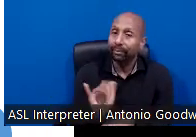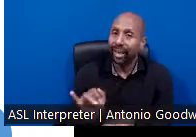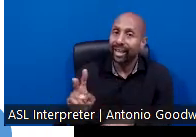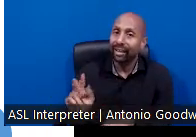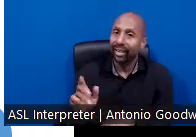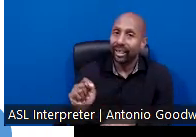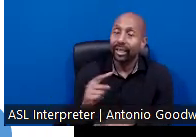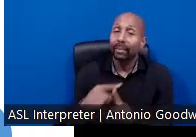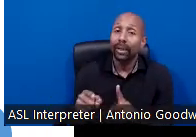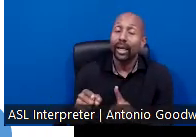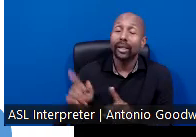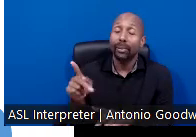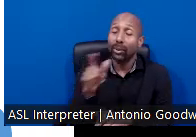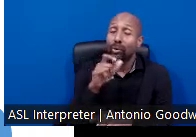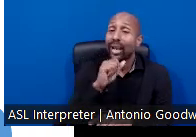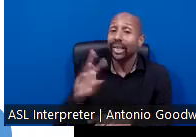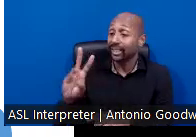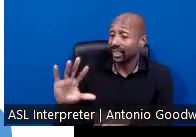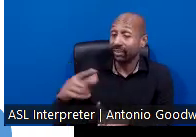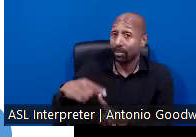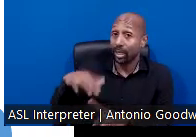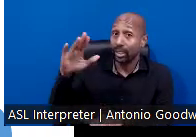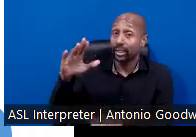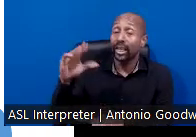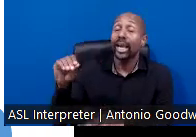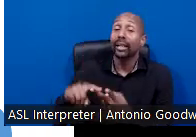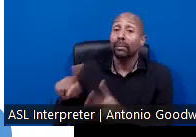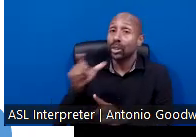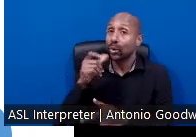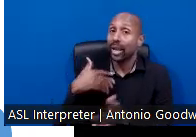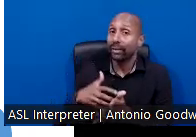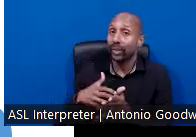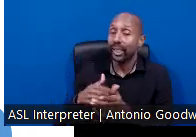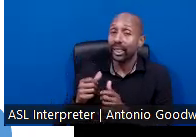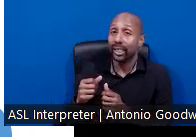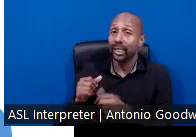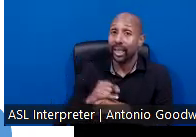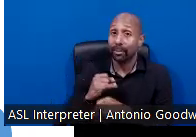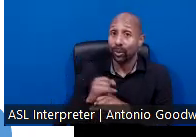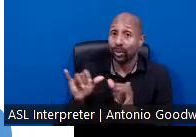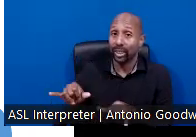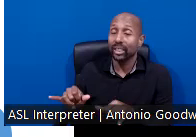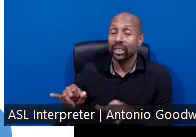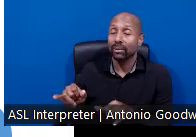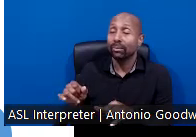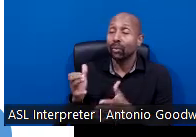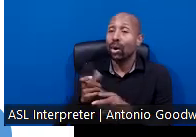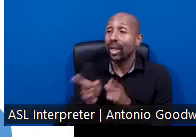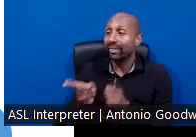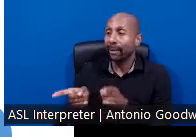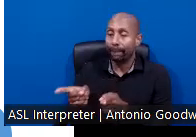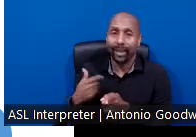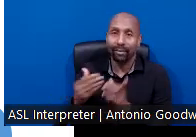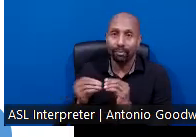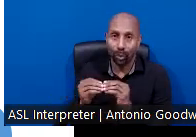are 65 ages and older and the immunocompromised individuals to have a little bit more protection. So the second round